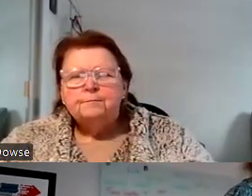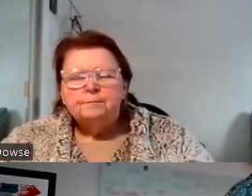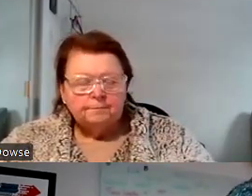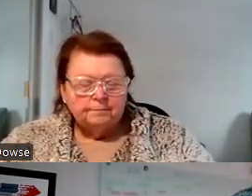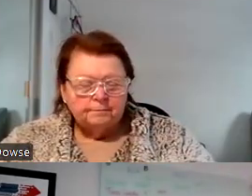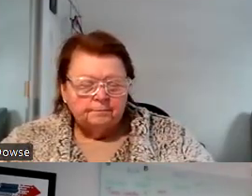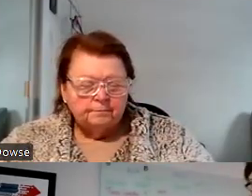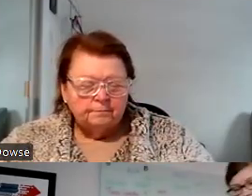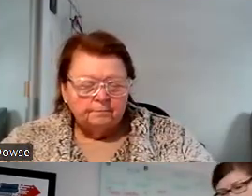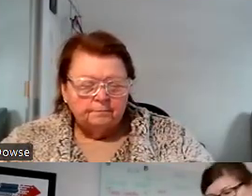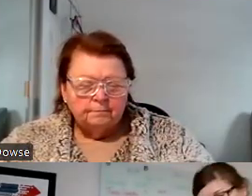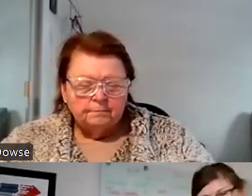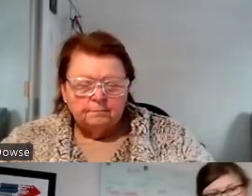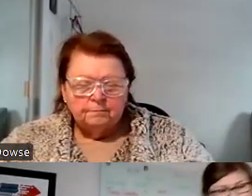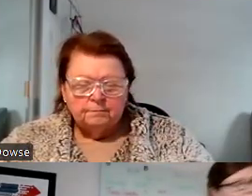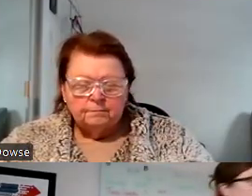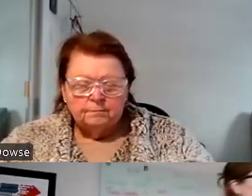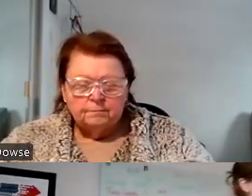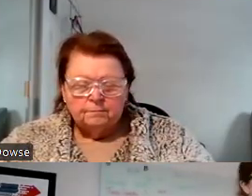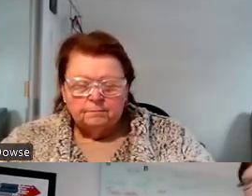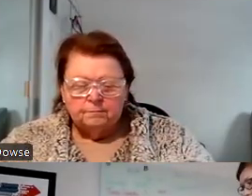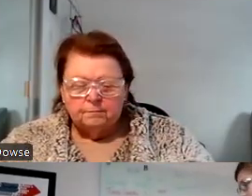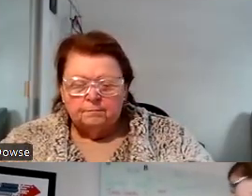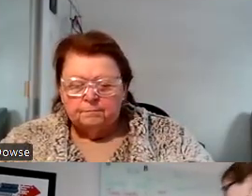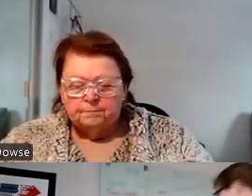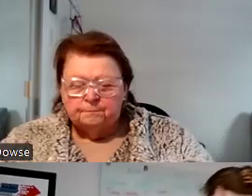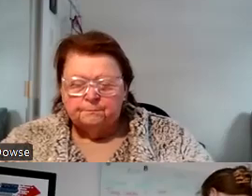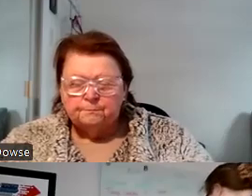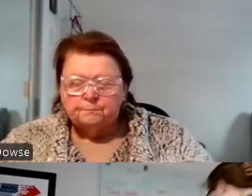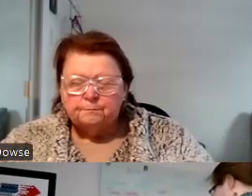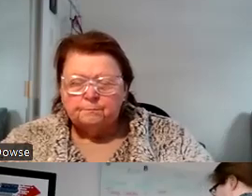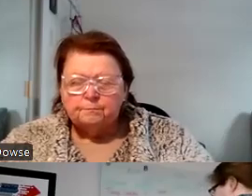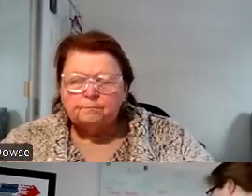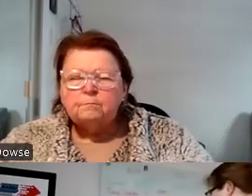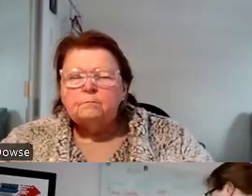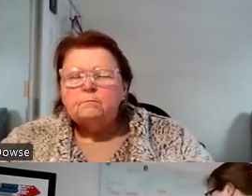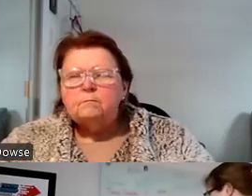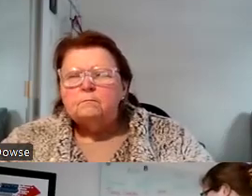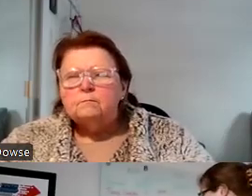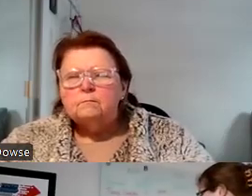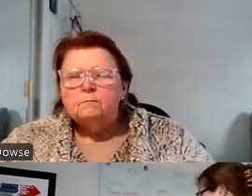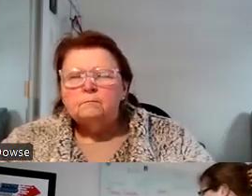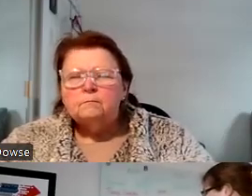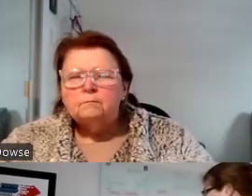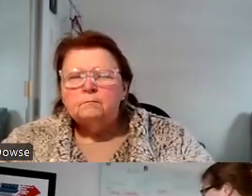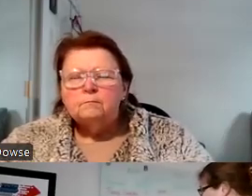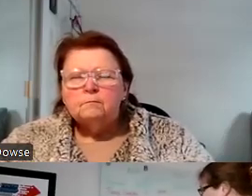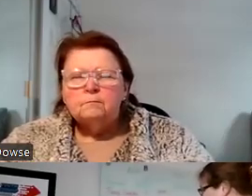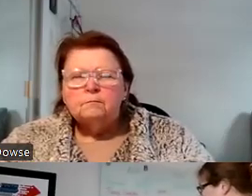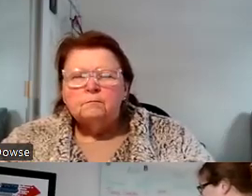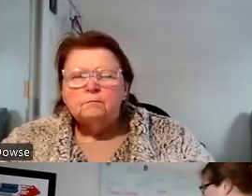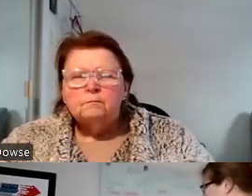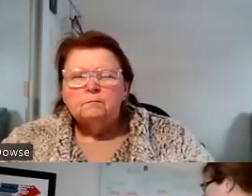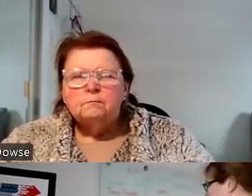And then I wanted to give you all a bit about Employment First in New York State. And that it essentially,